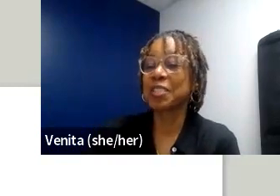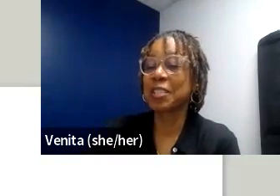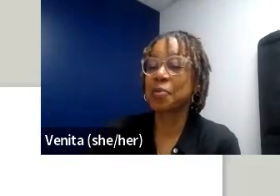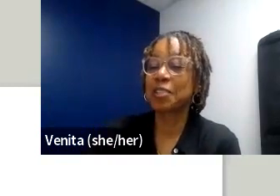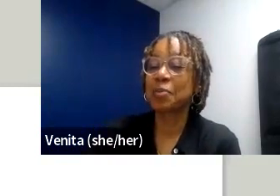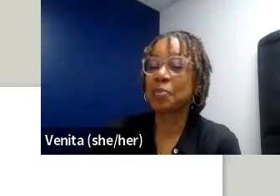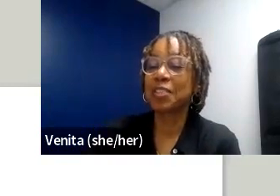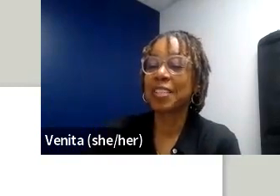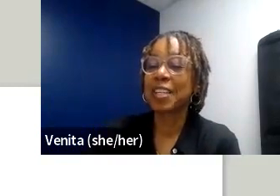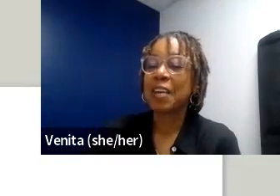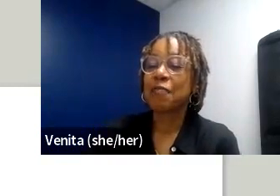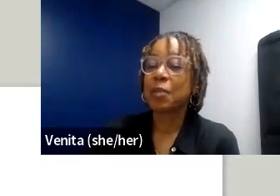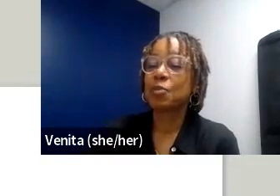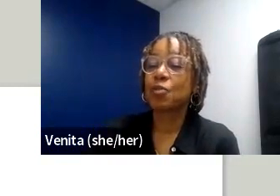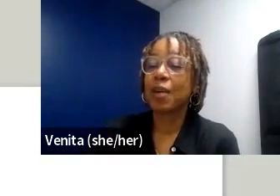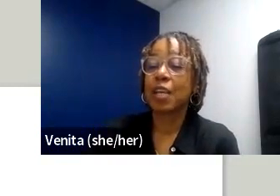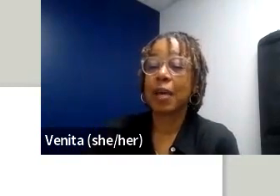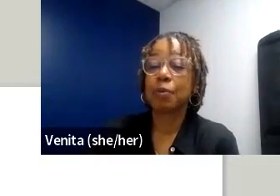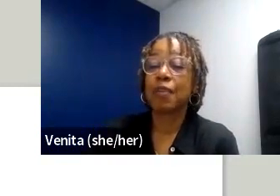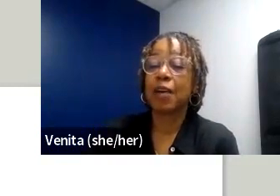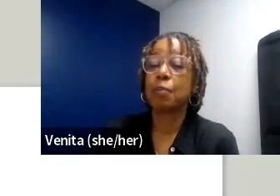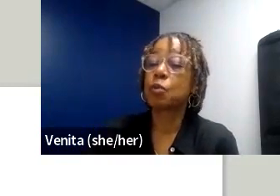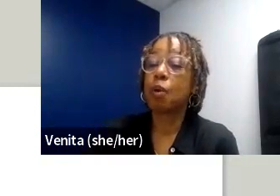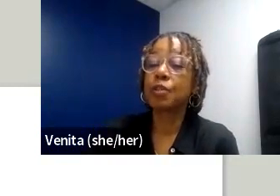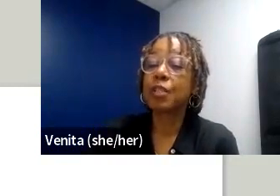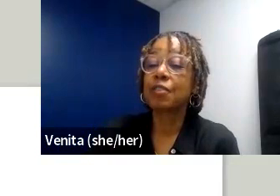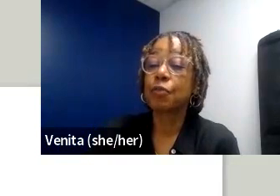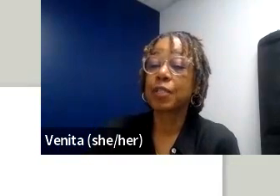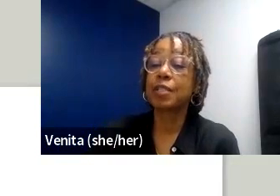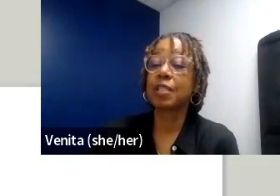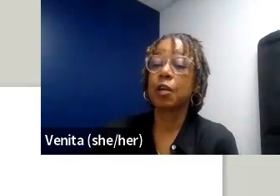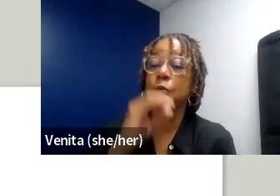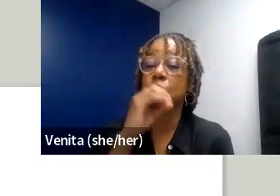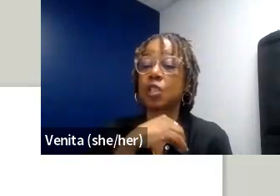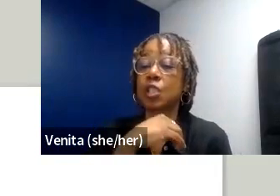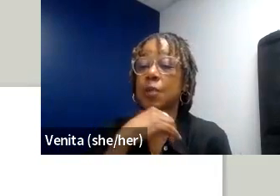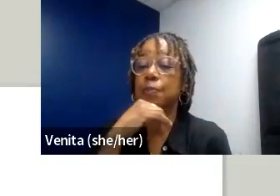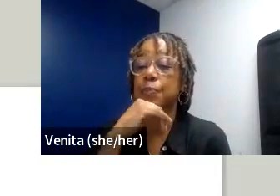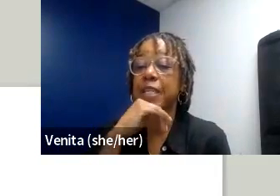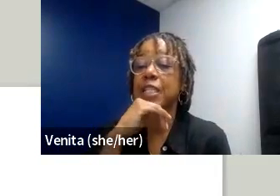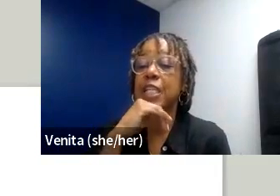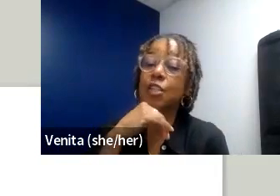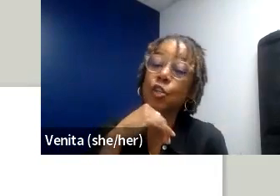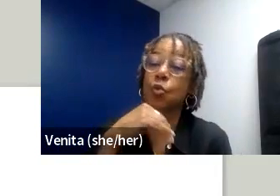produces the Queer Liberation March. Philip strives to amplify the most marginalized voices in the